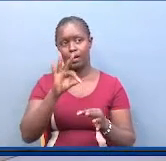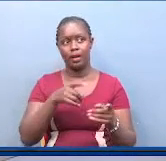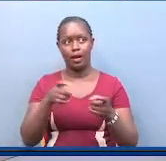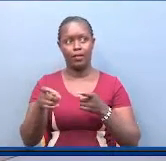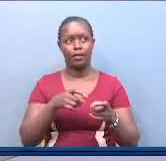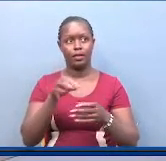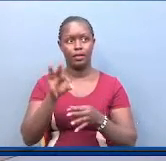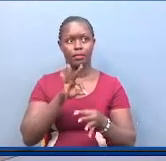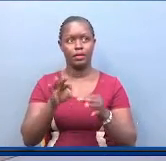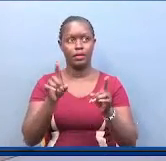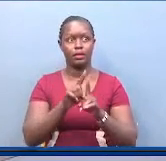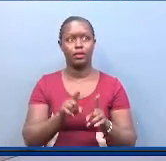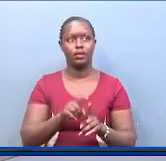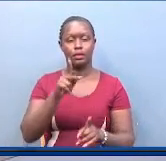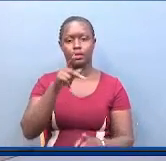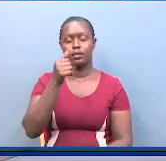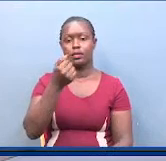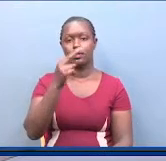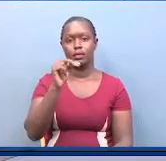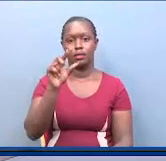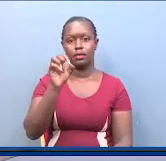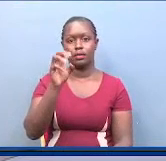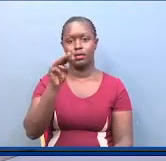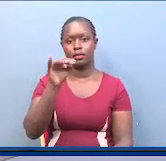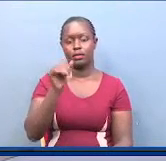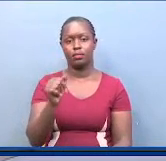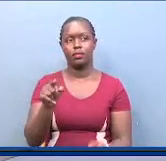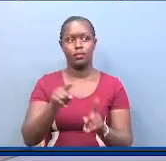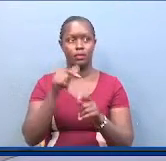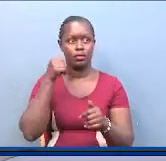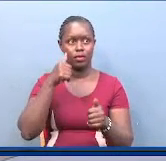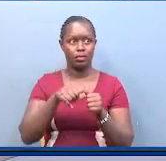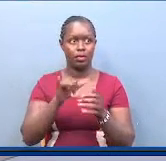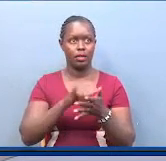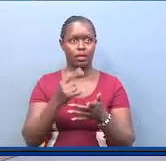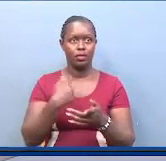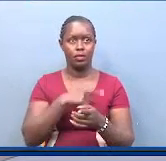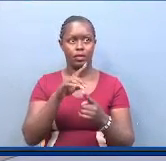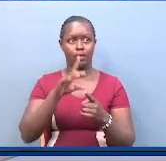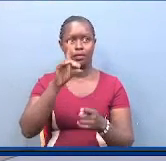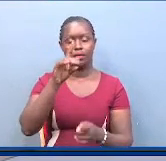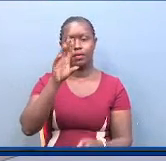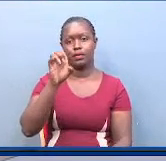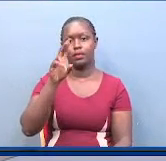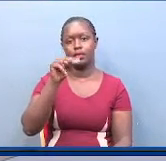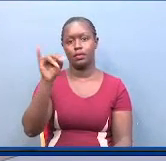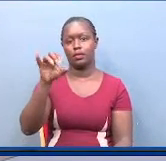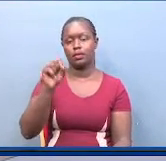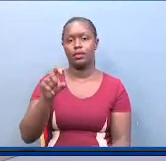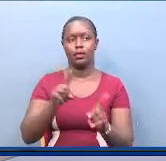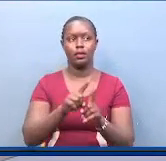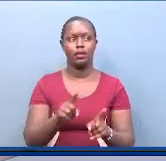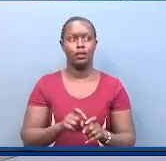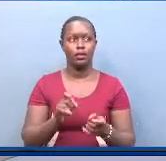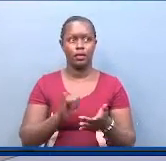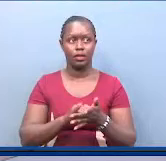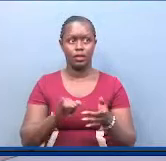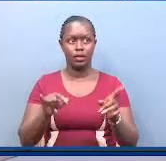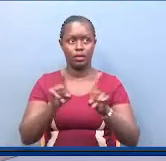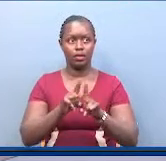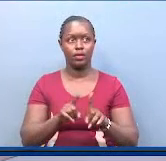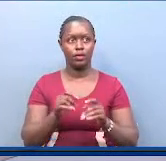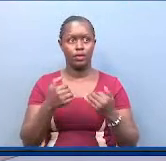Kangema parliamentary candidate. Just a reminder that we have Dennis Nthumbi, political analyst and commentator, equally